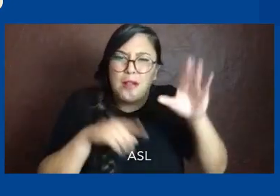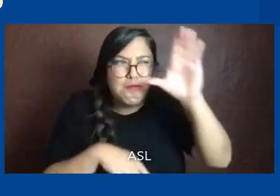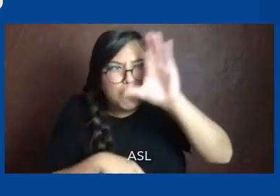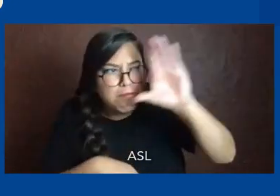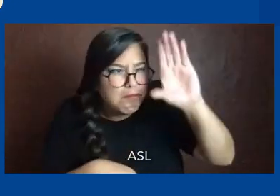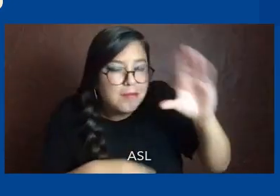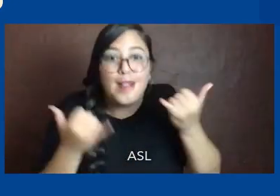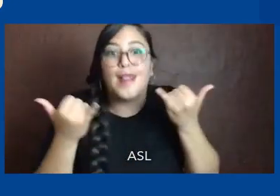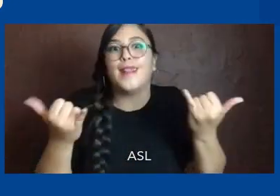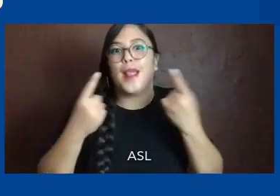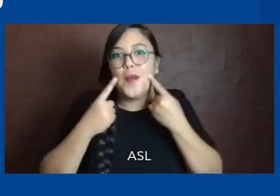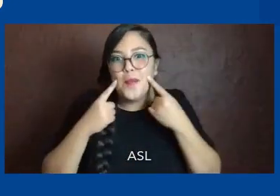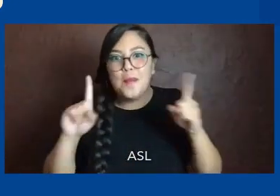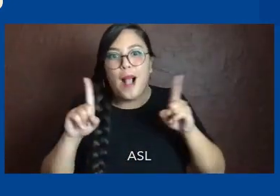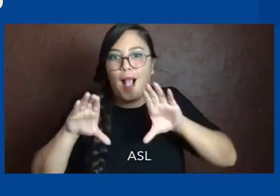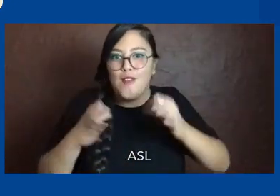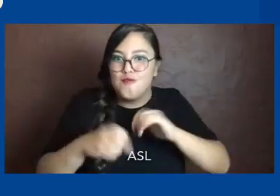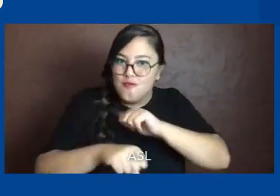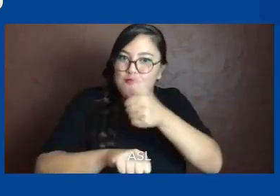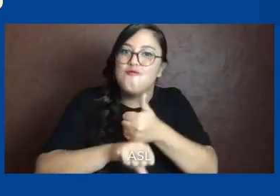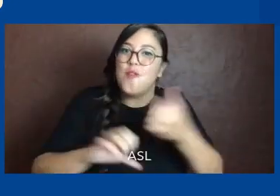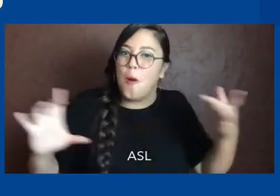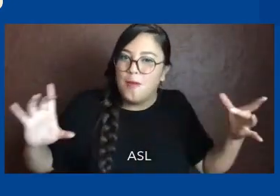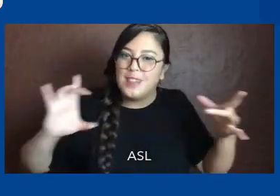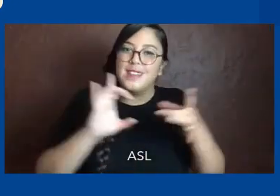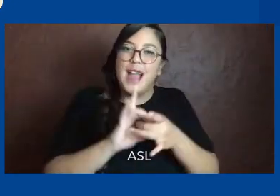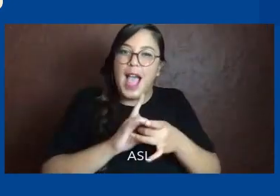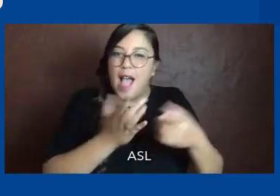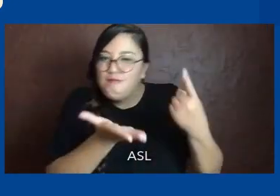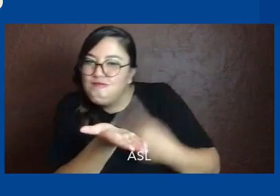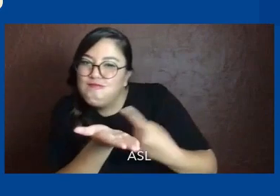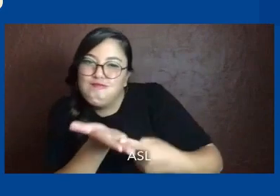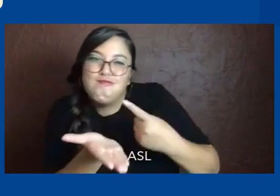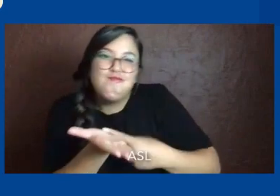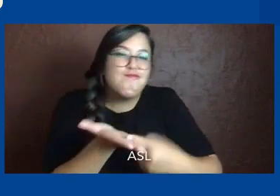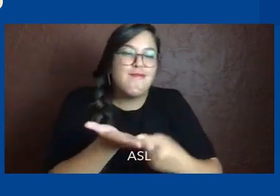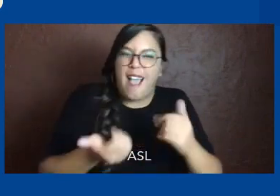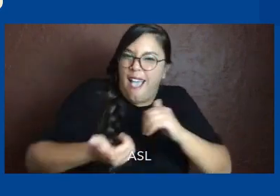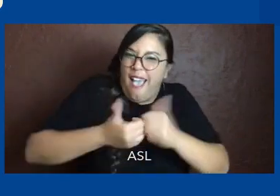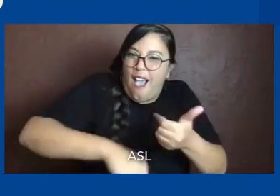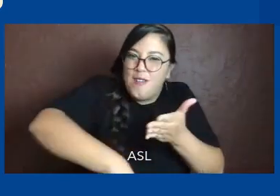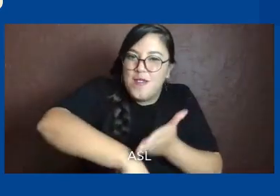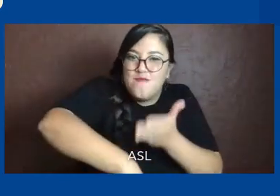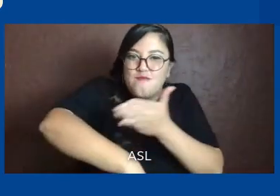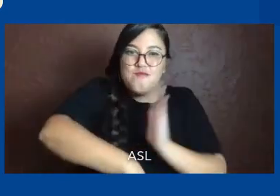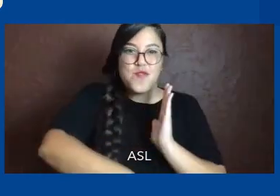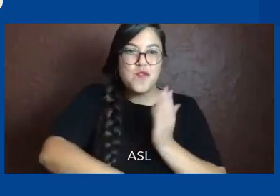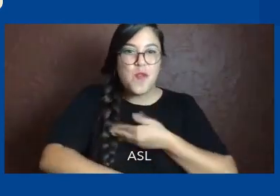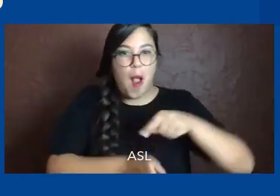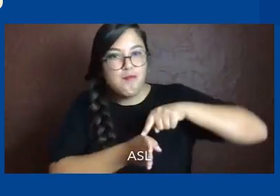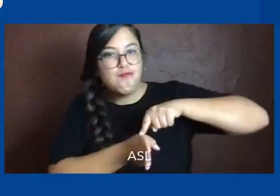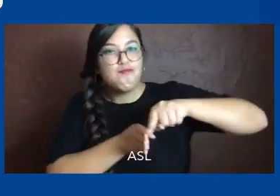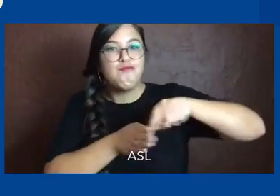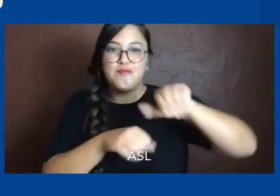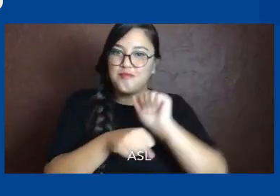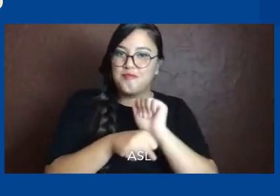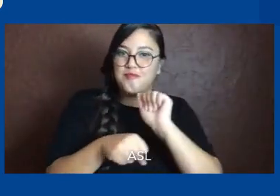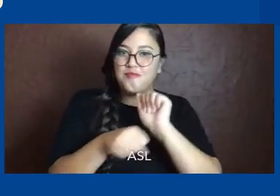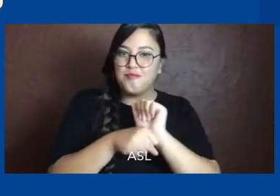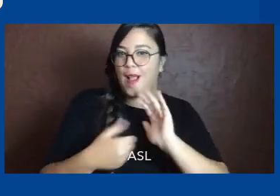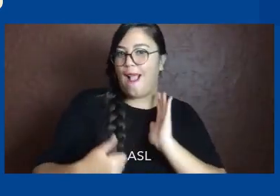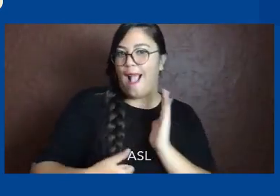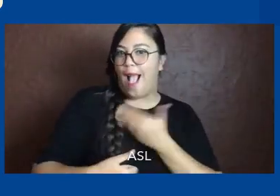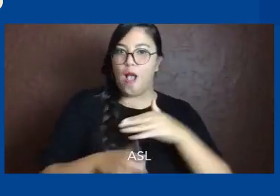with and have really meaningful conversations about how we can improve our careers and the environment that we work